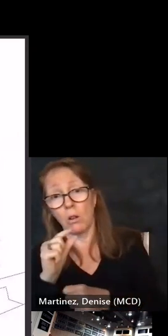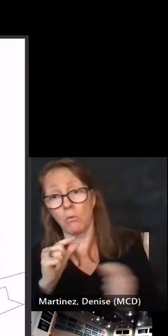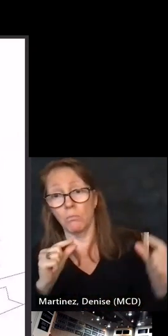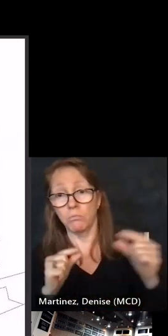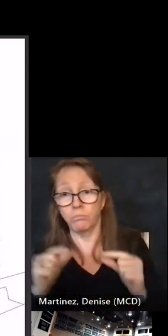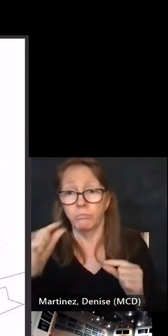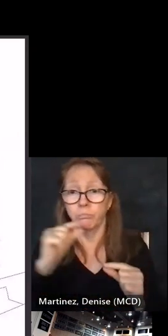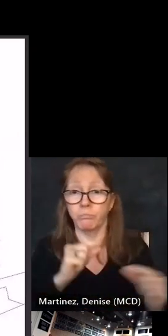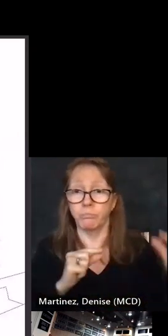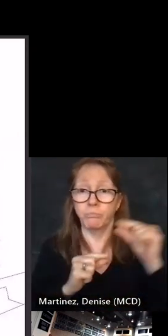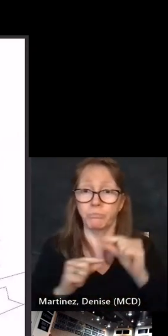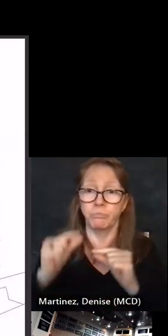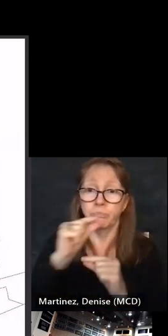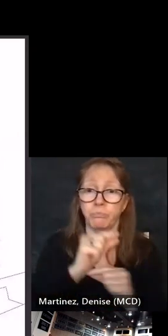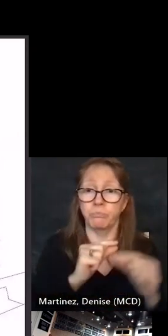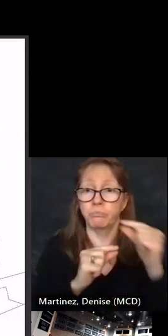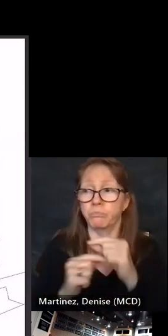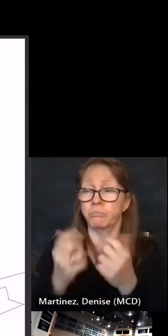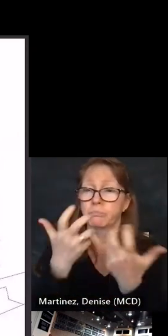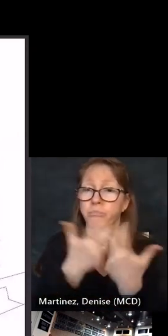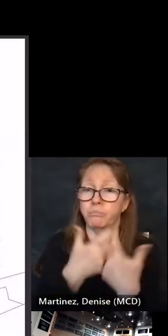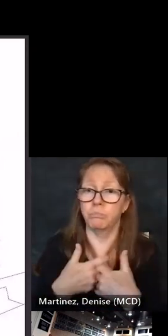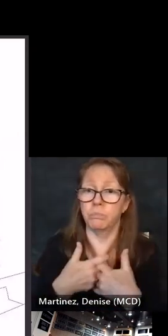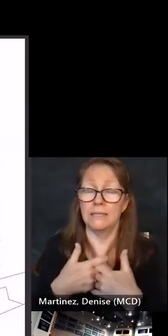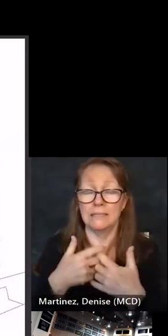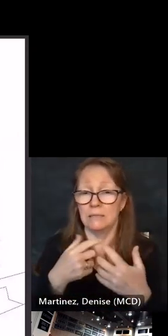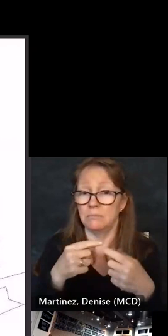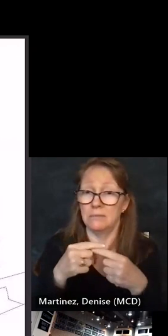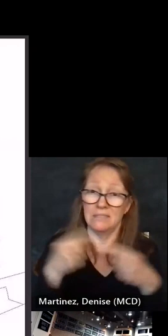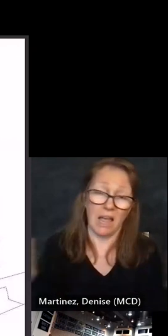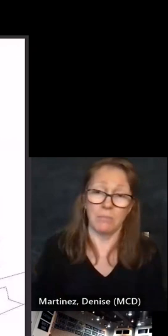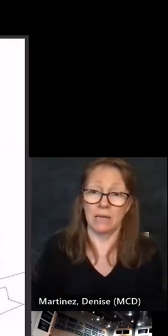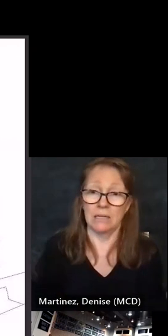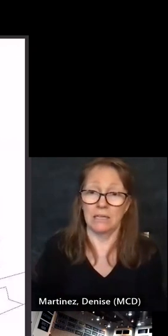diametrically opposed sides who refuse to compromise.